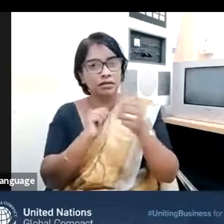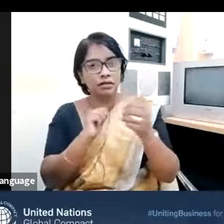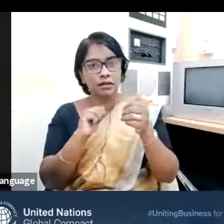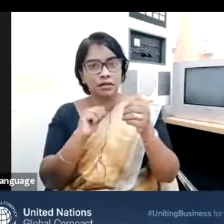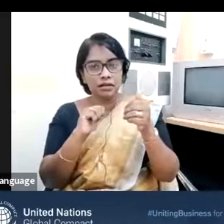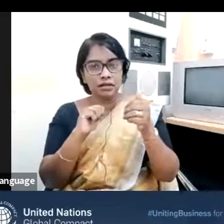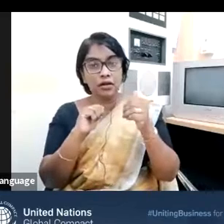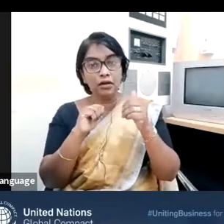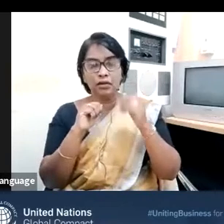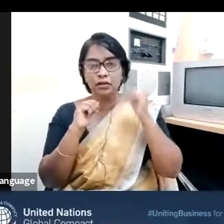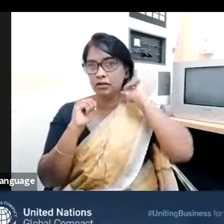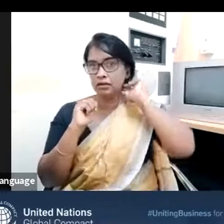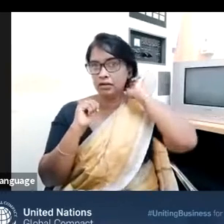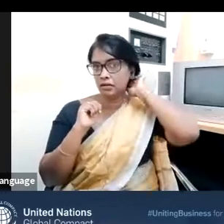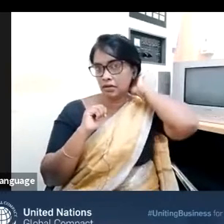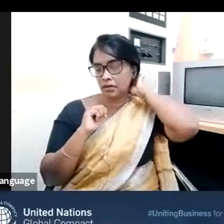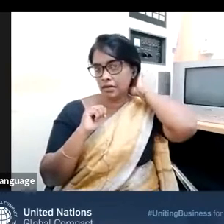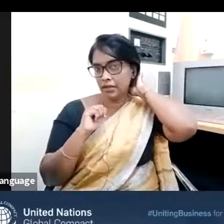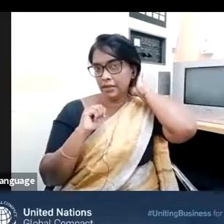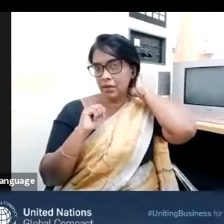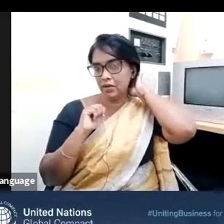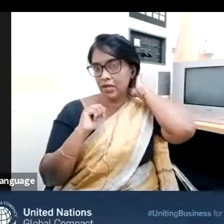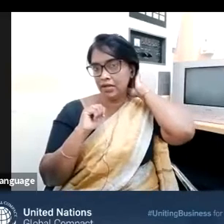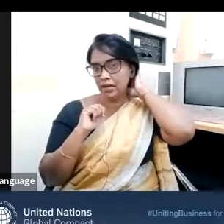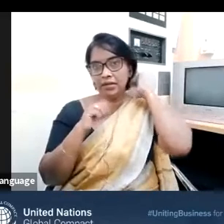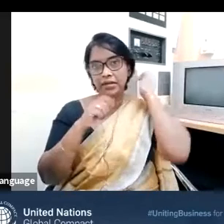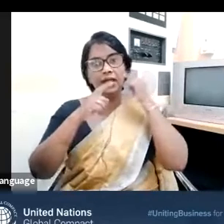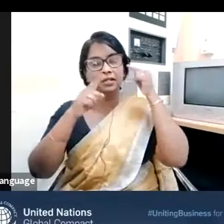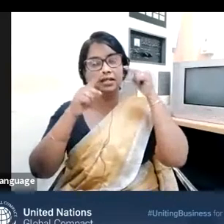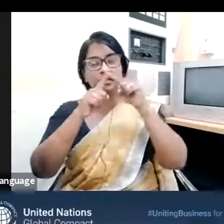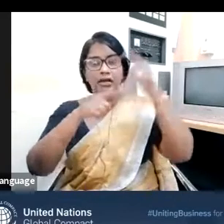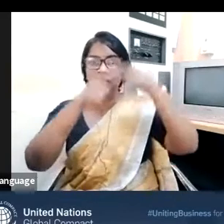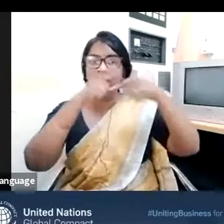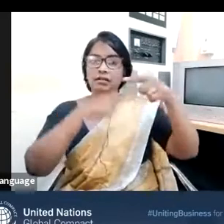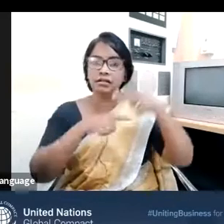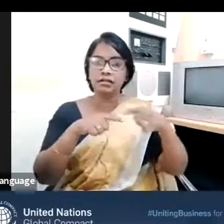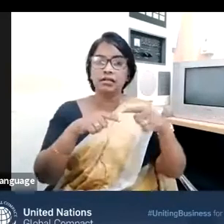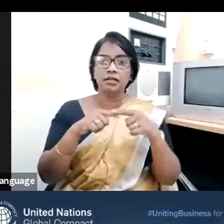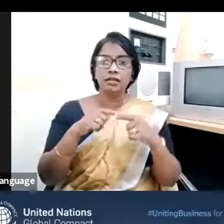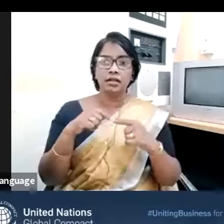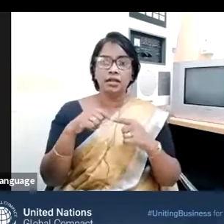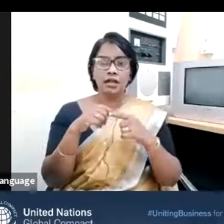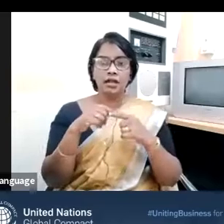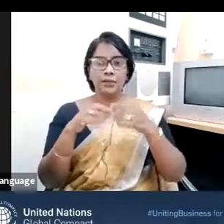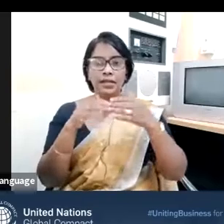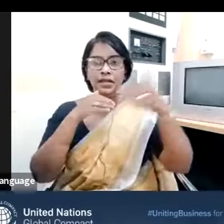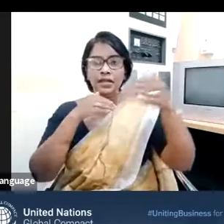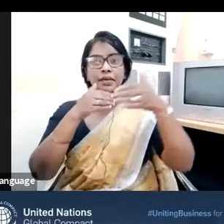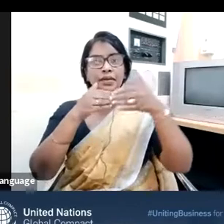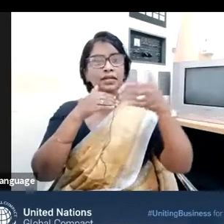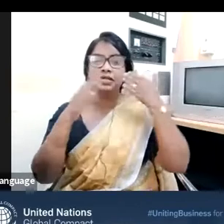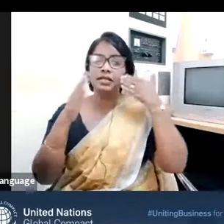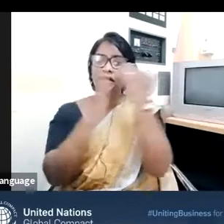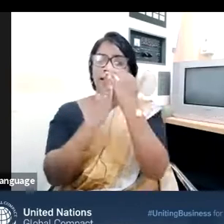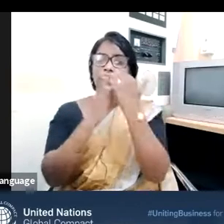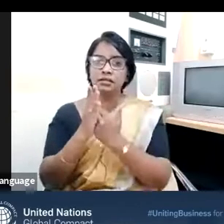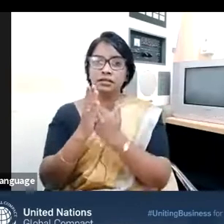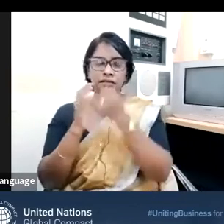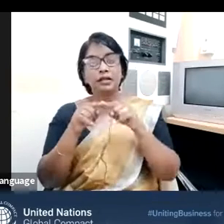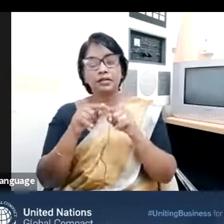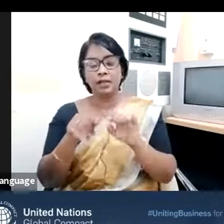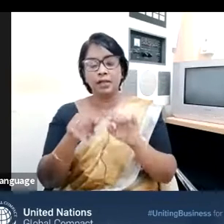science-based targets. And it would be important for sustainability initiatives and businesses in India really to take this momentum